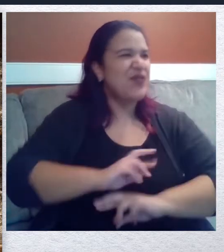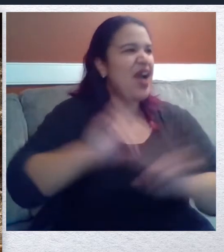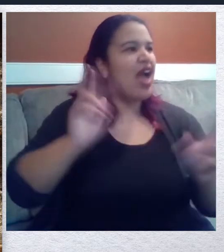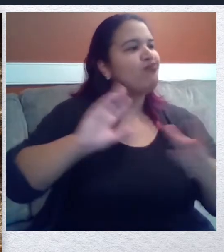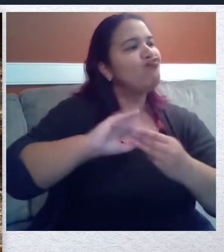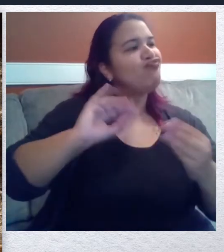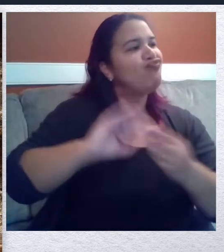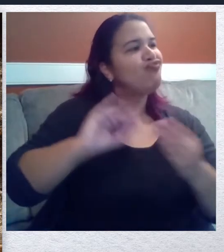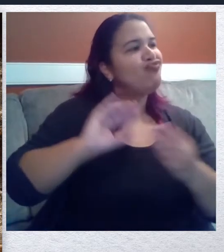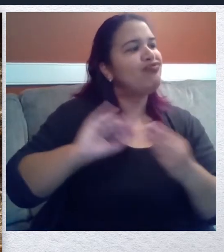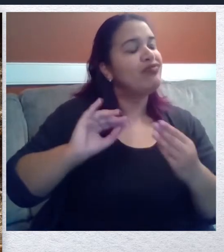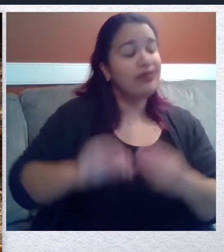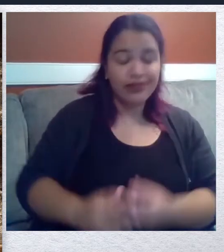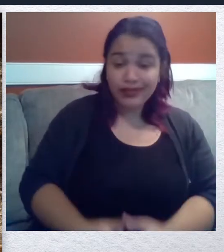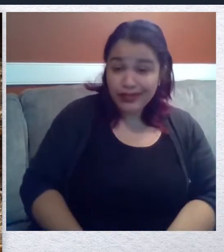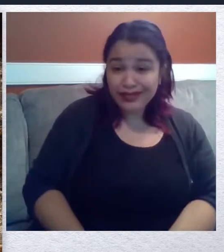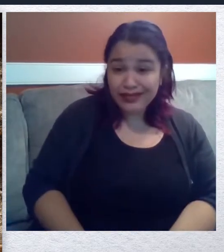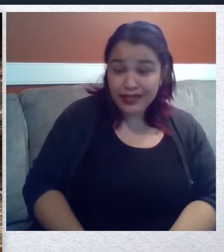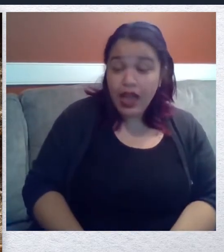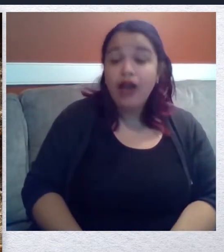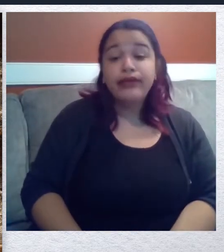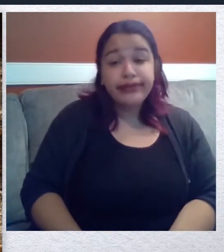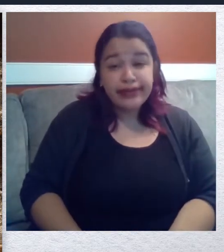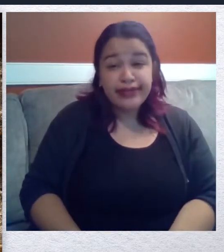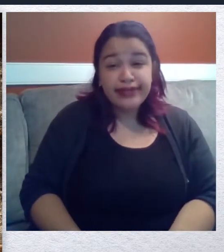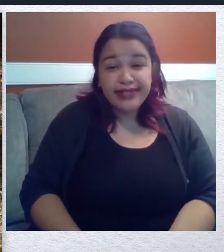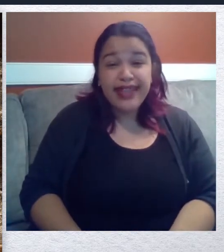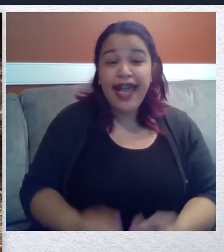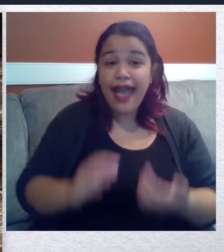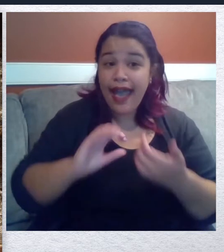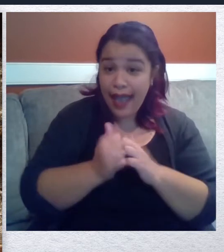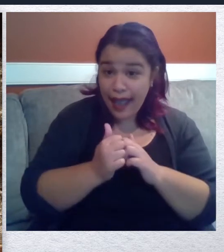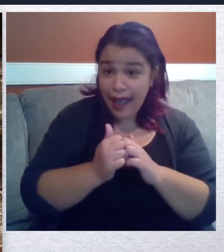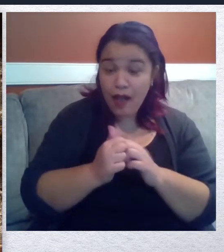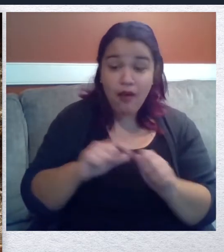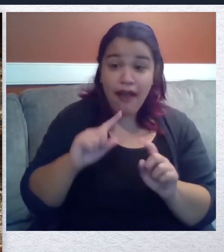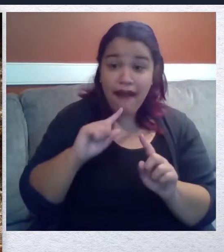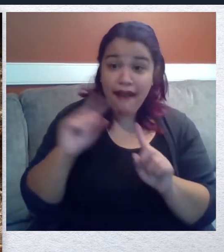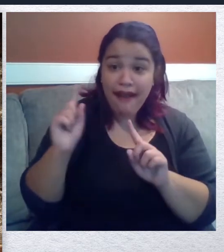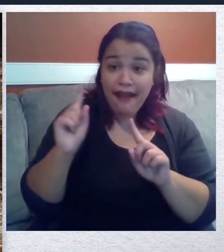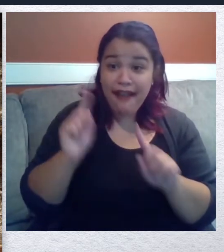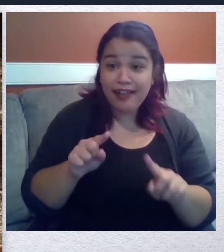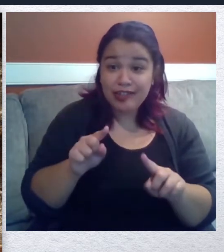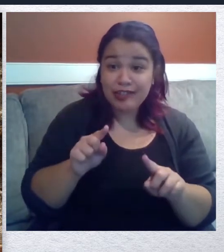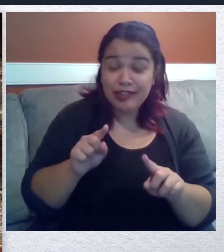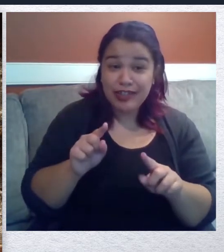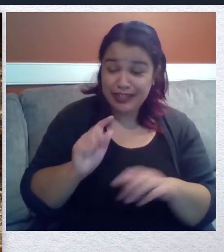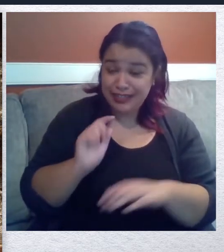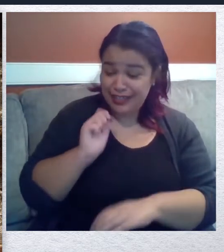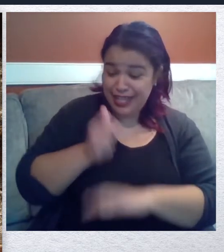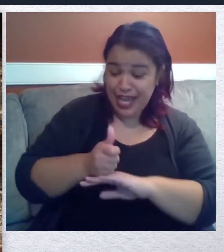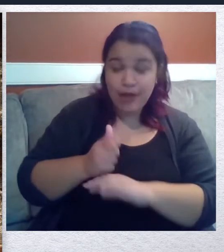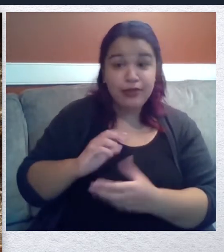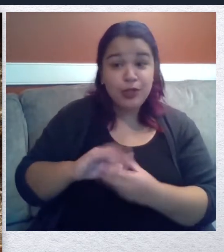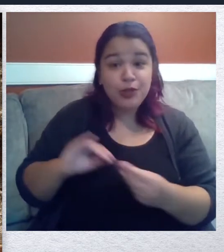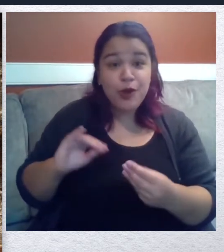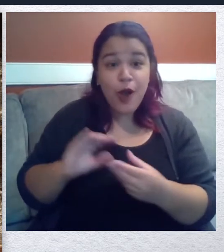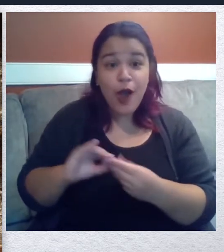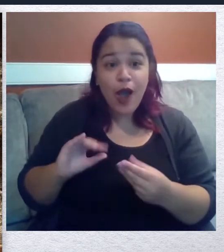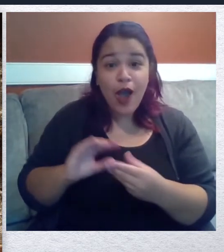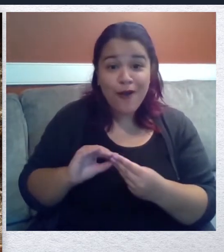to frame these answers can help. Let's look at some suggestions for successfully